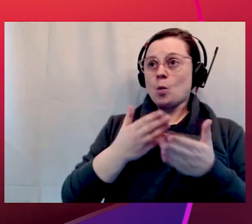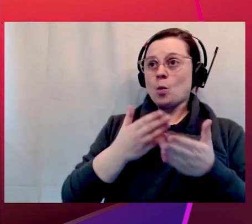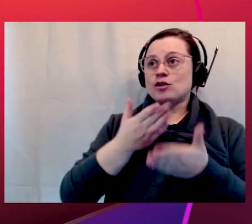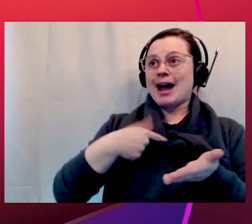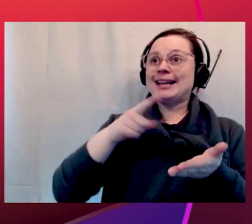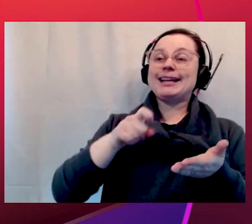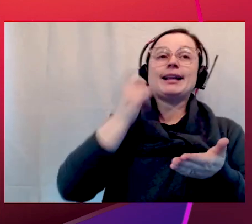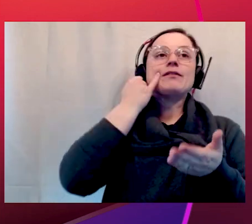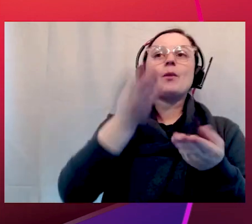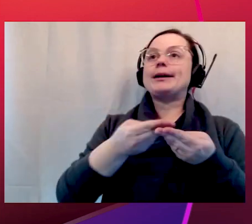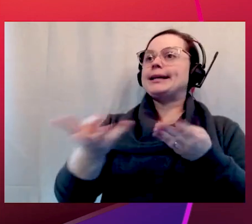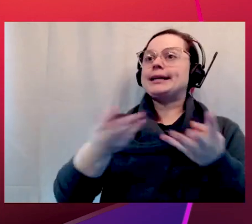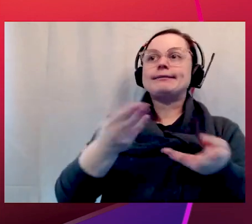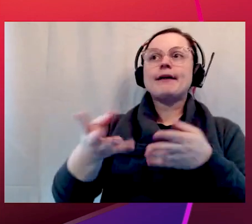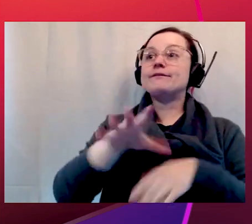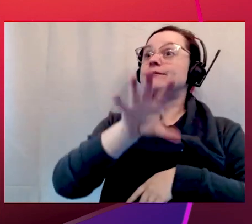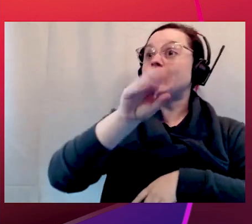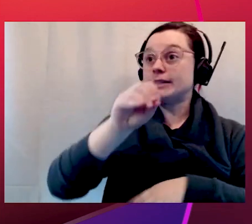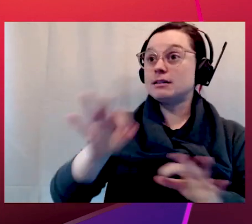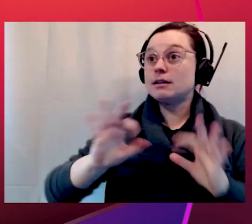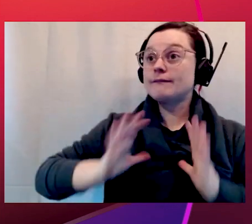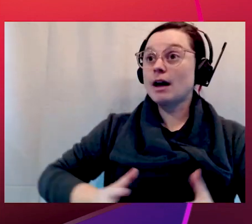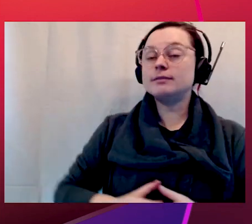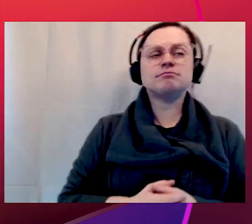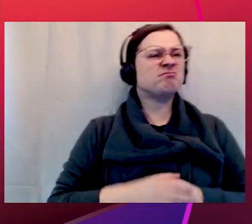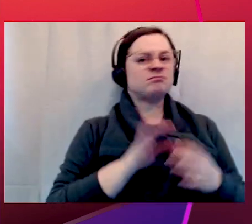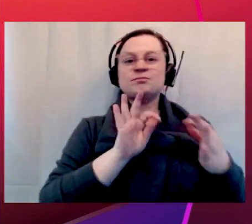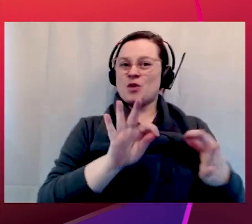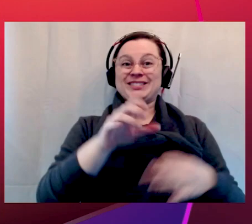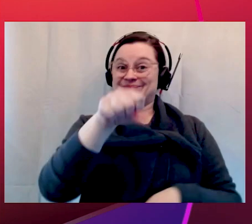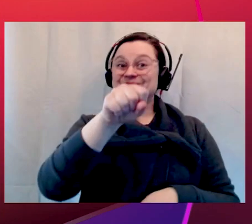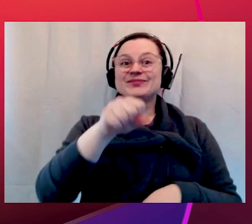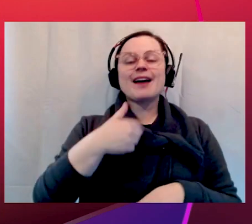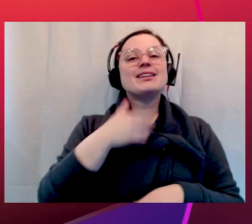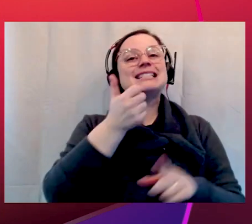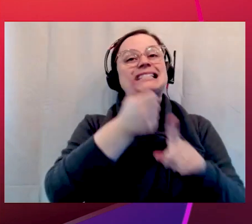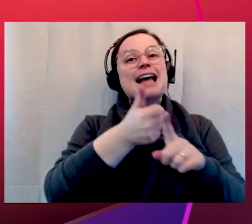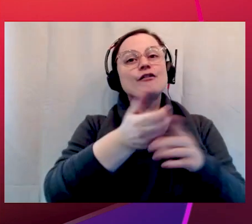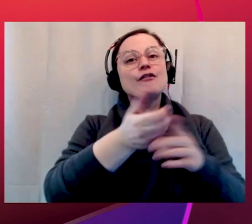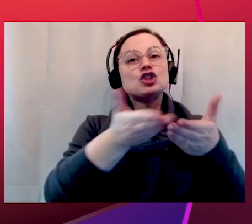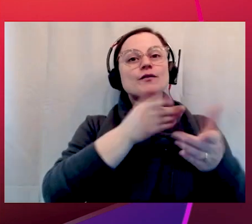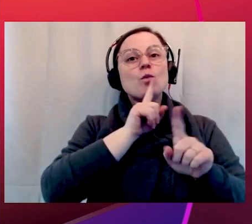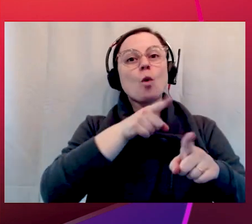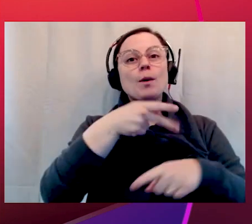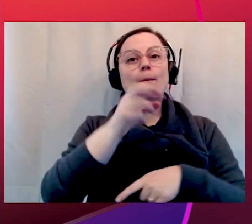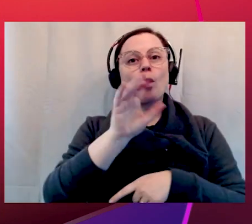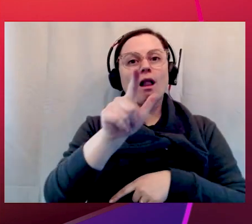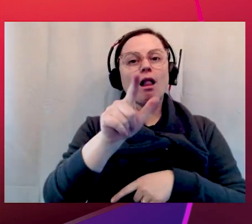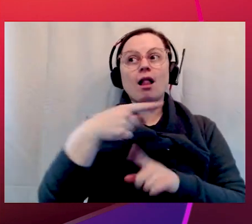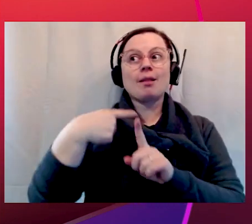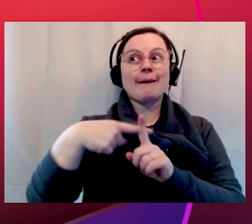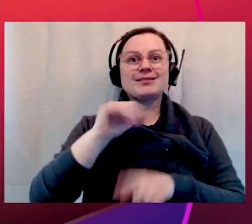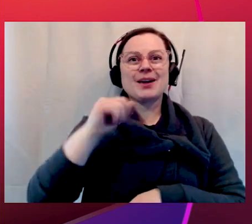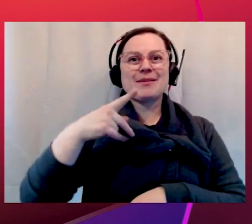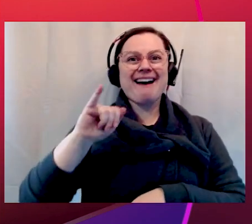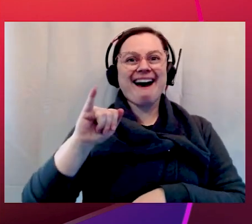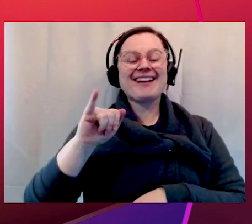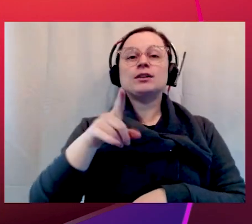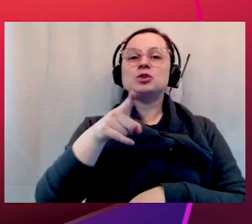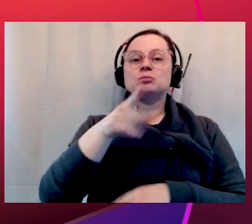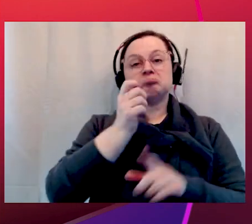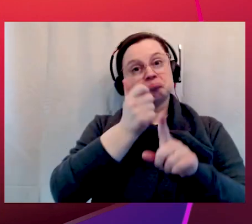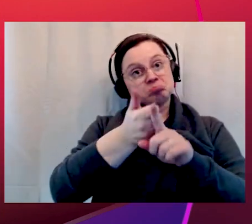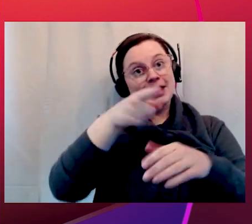50, that's okay. Yeah, that's perfect. So we have a self-service ordering portal to go with as long as over API, in which you can go in and purchase